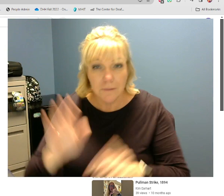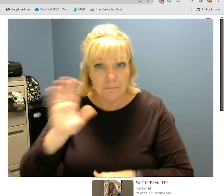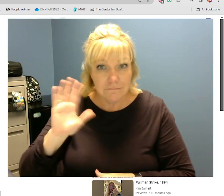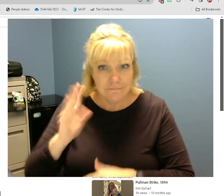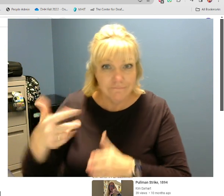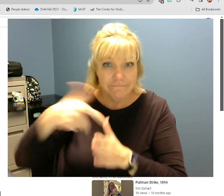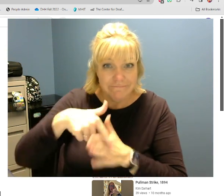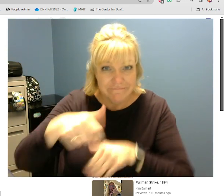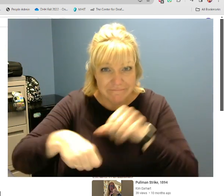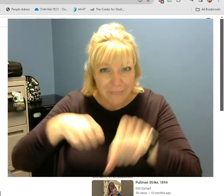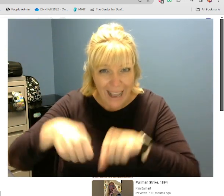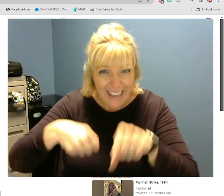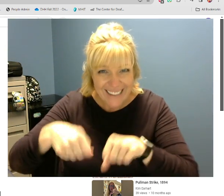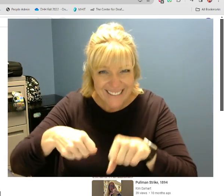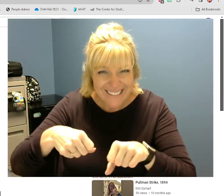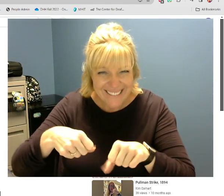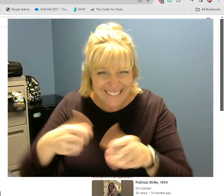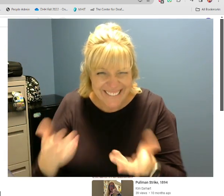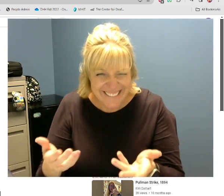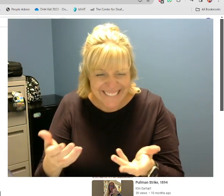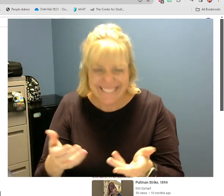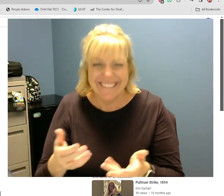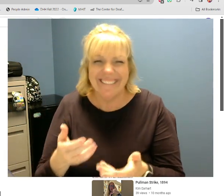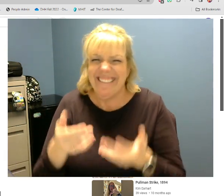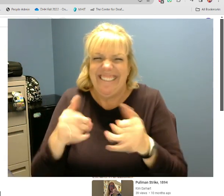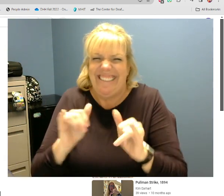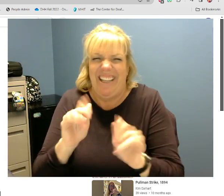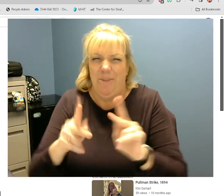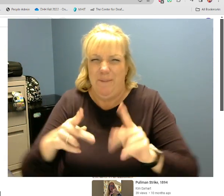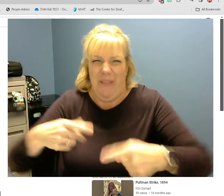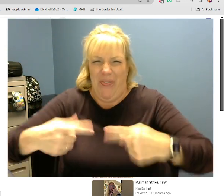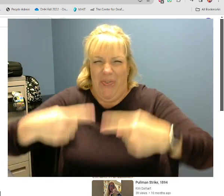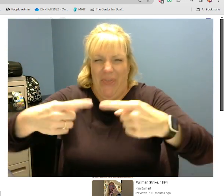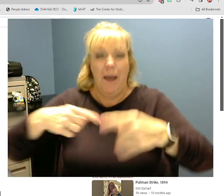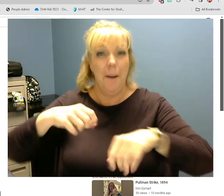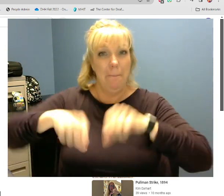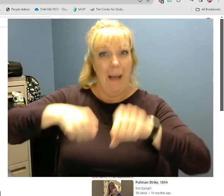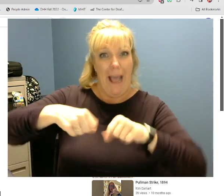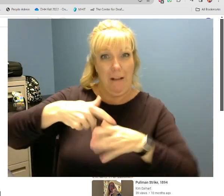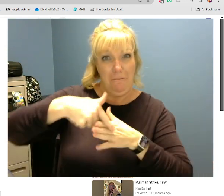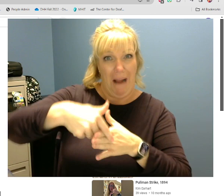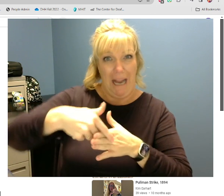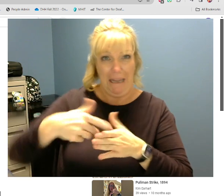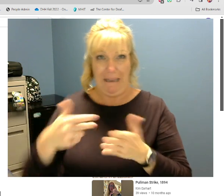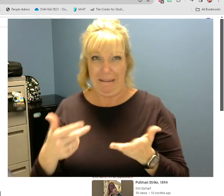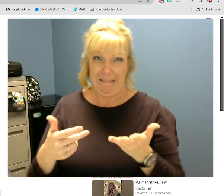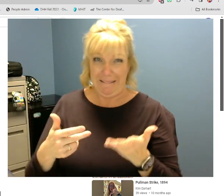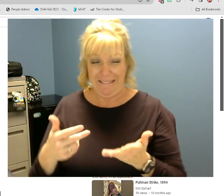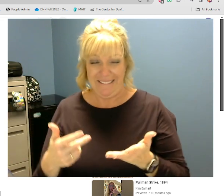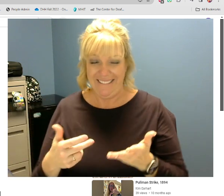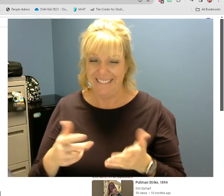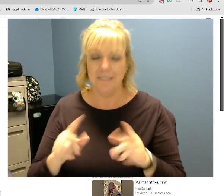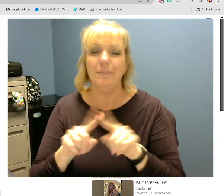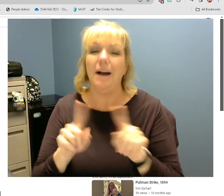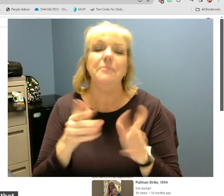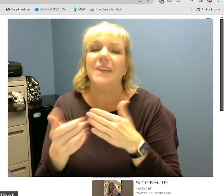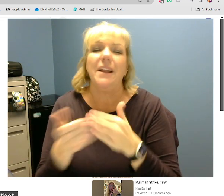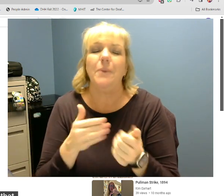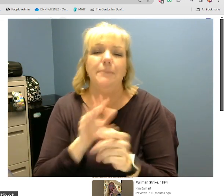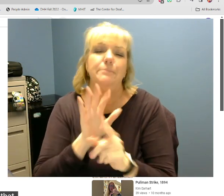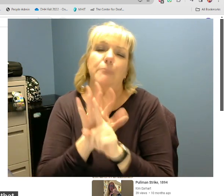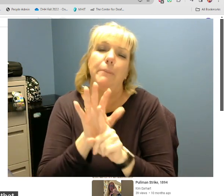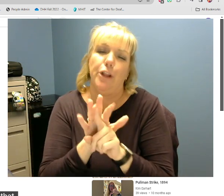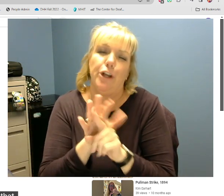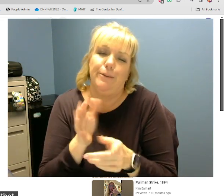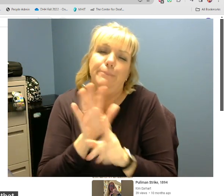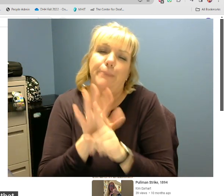So it's still a little controversial, this bicycle riding, but it's hugely, hugely popular.